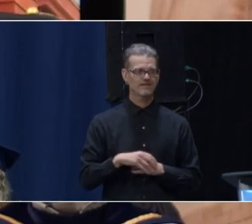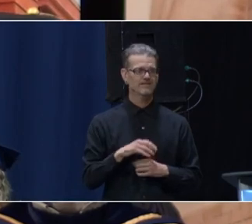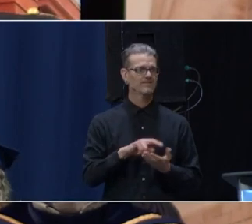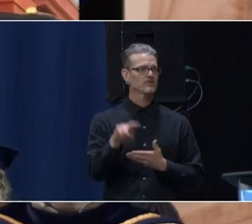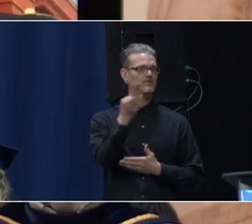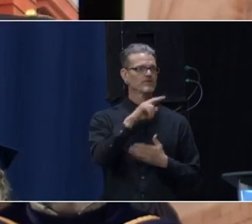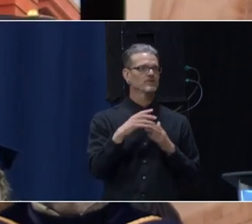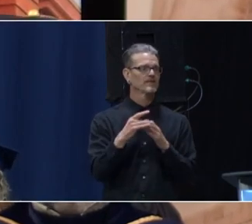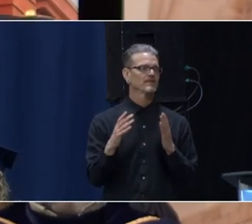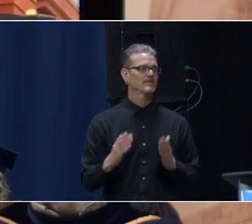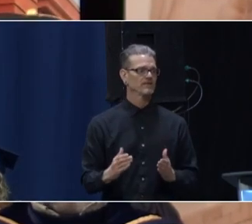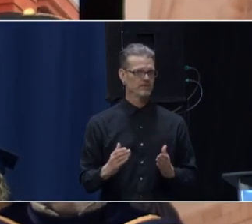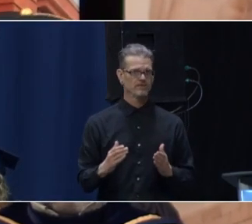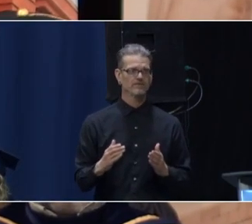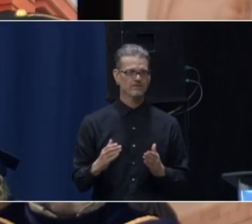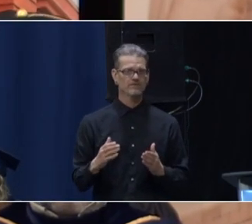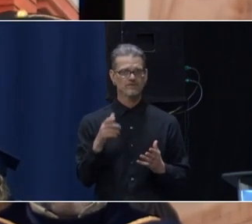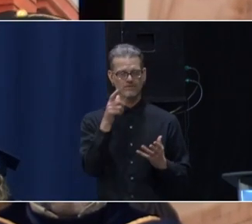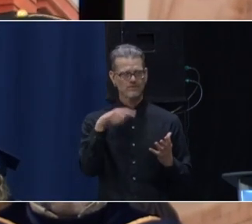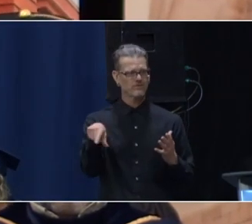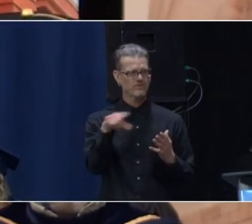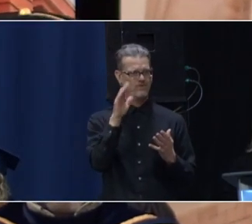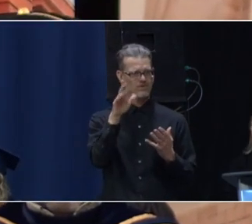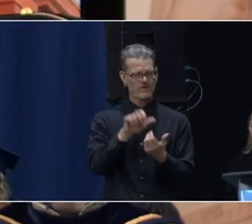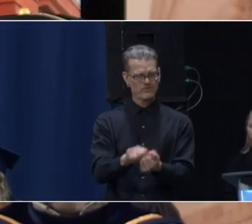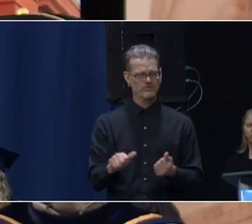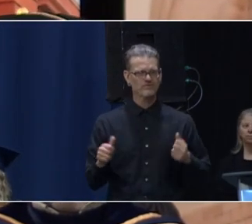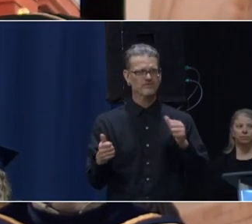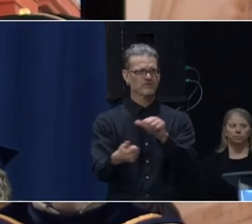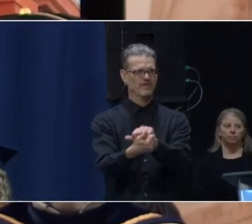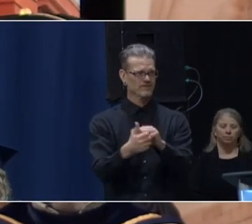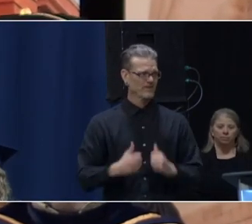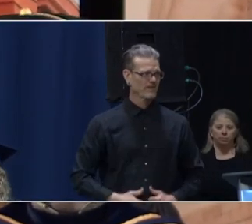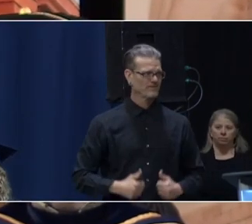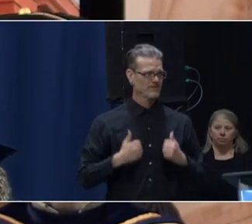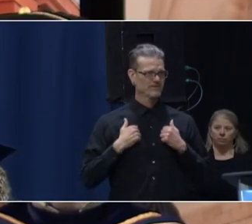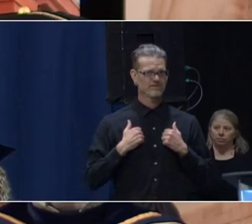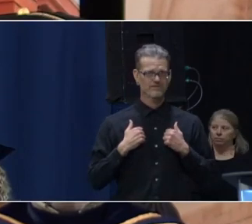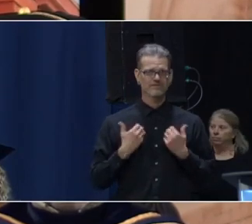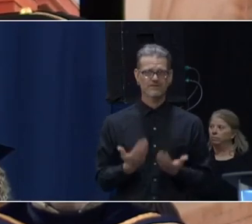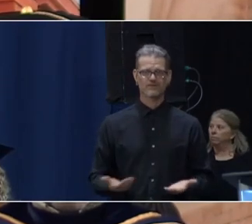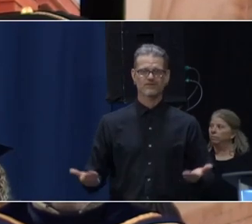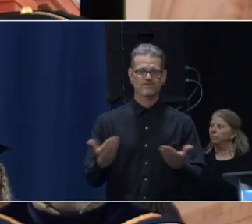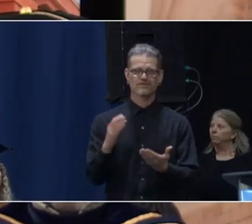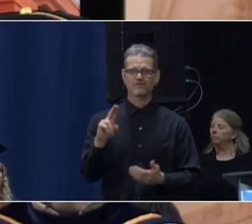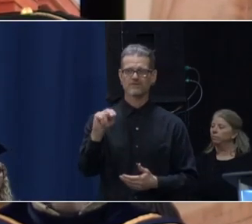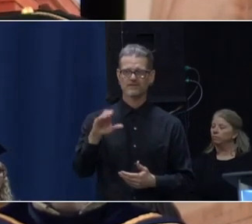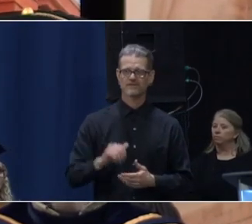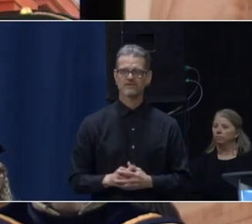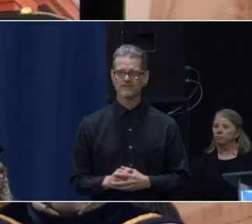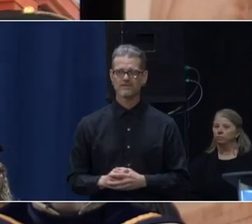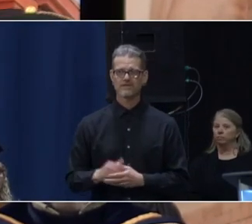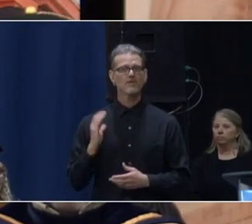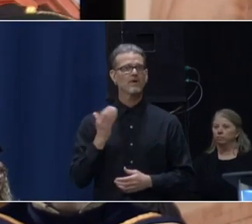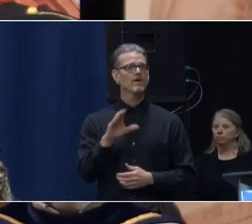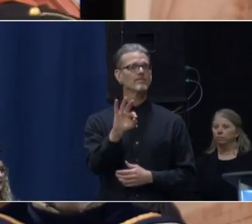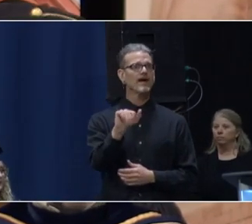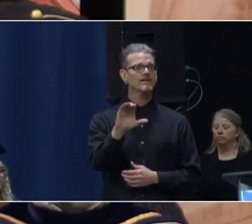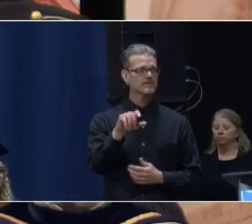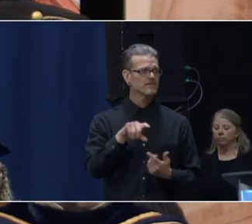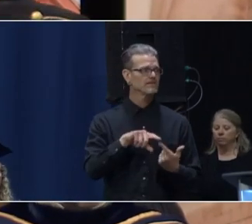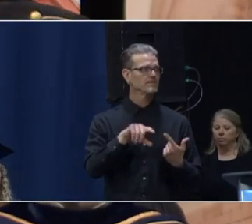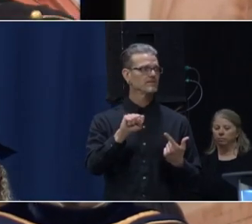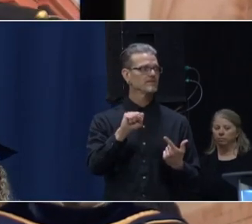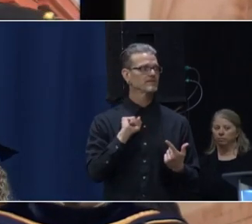university leaders who make transformative education possible at UNC. will our faculty,